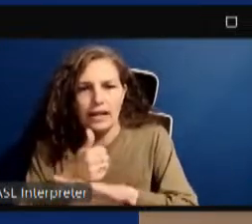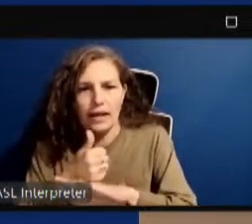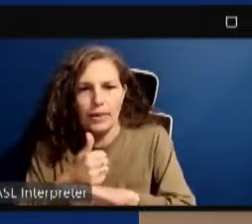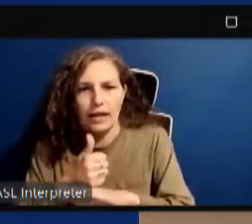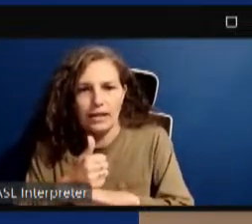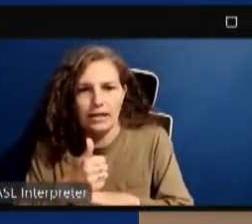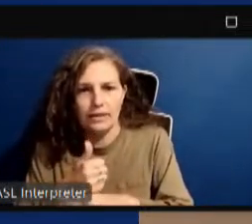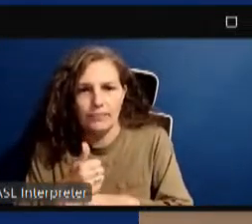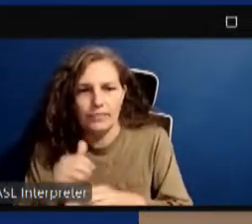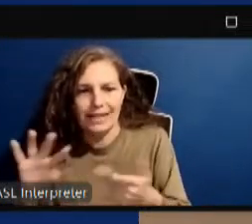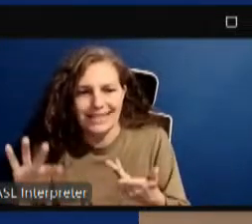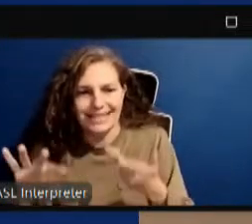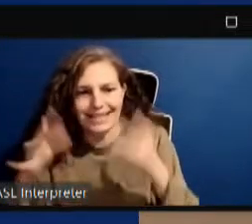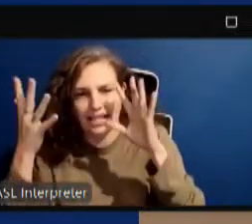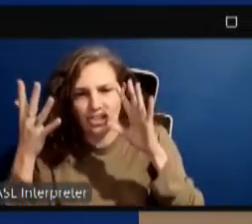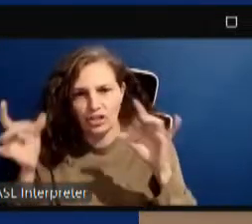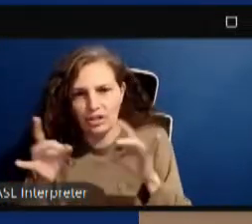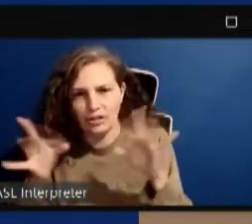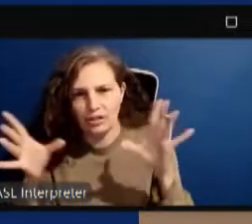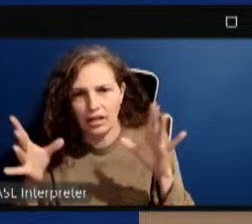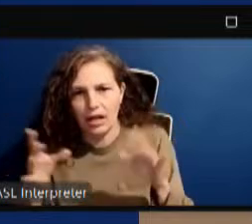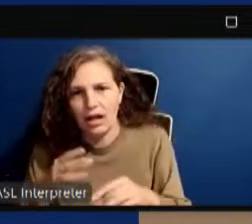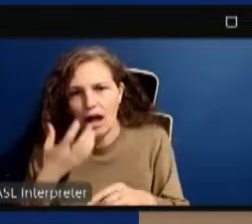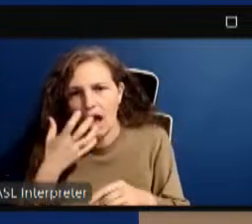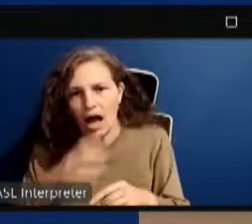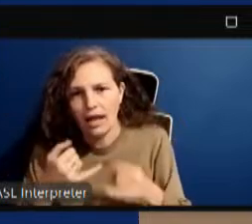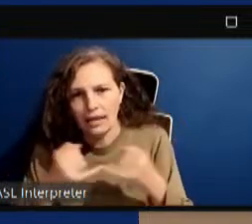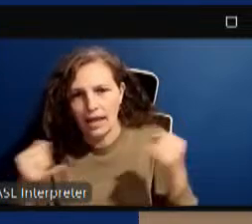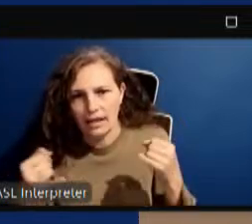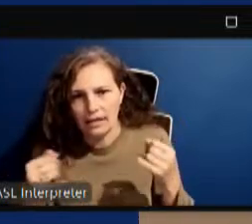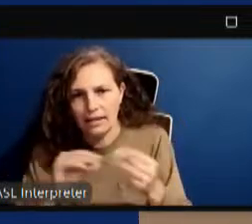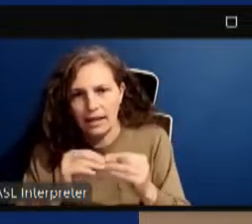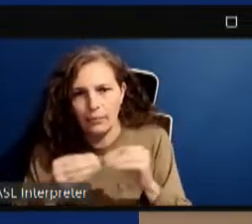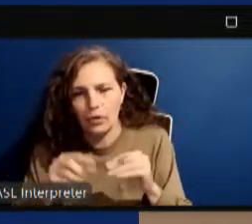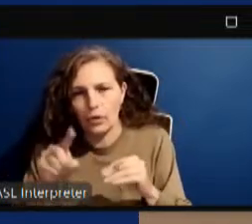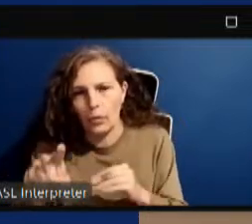disaster hotline, which is